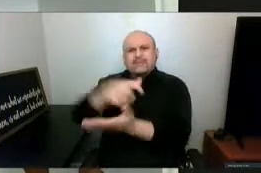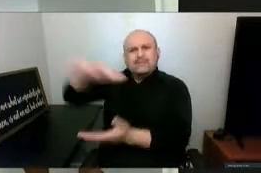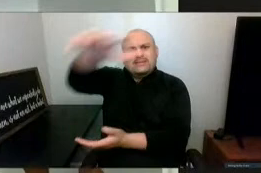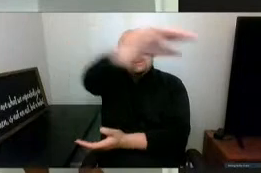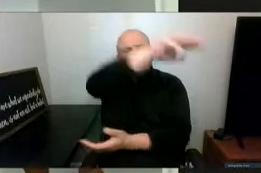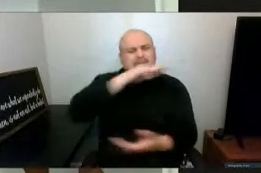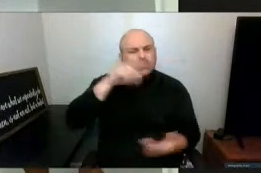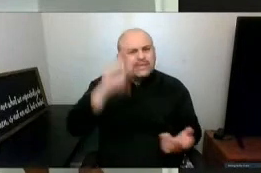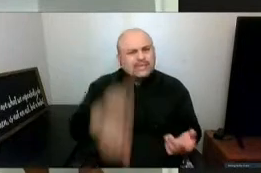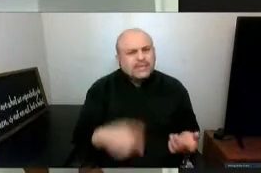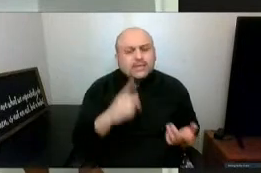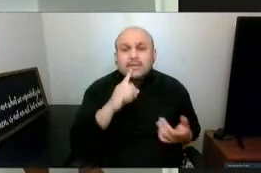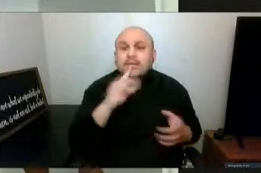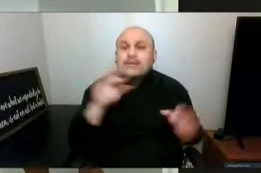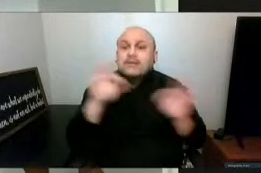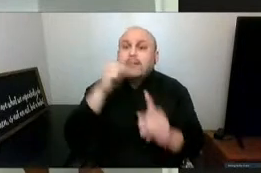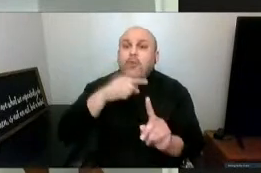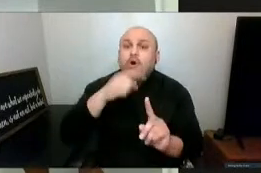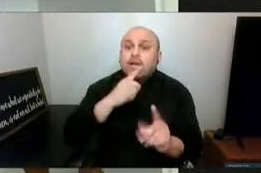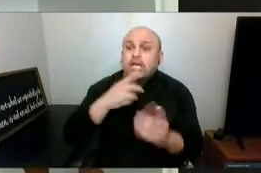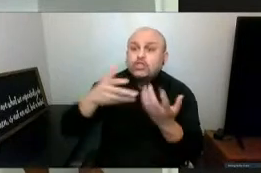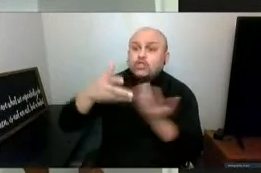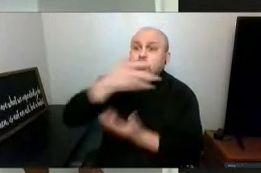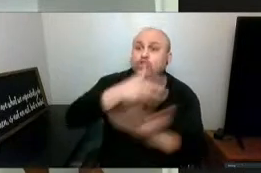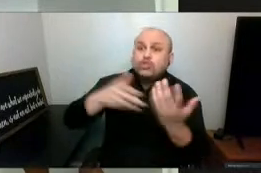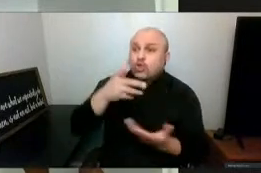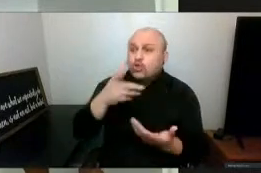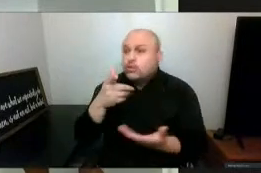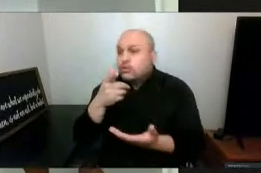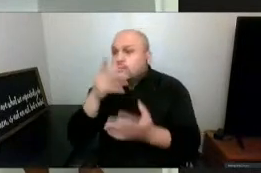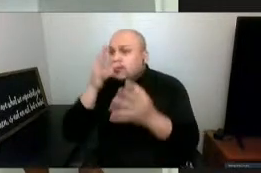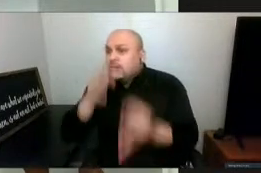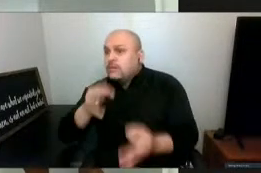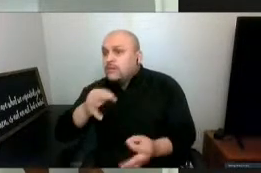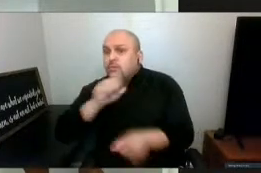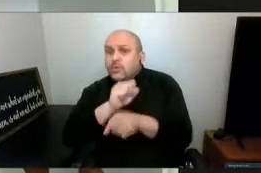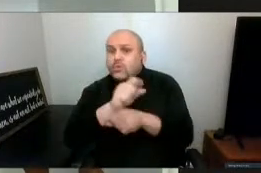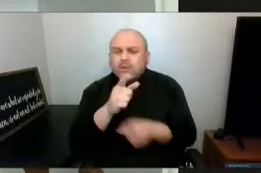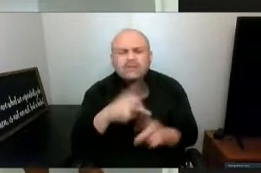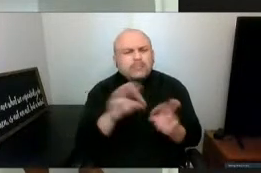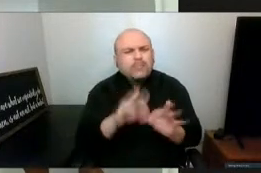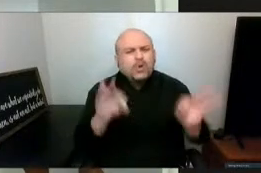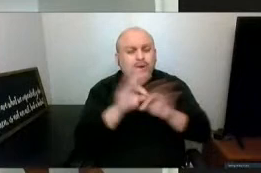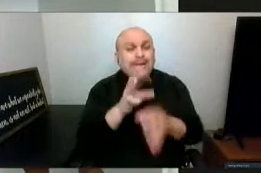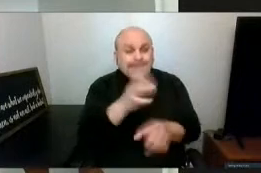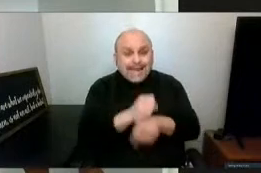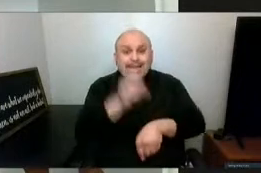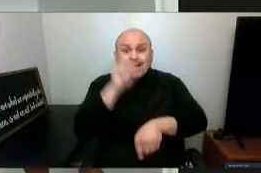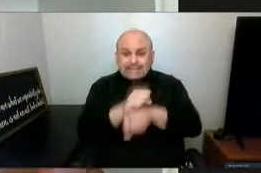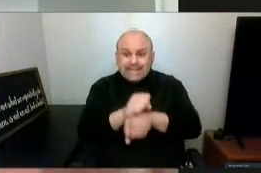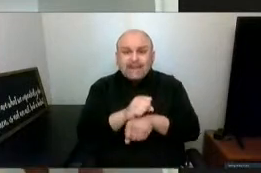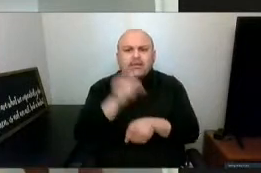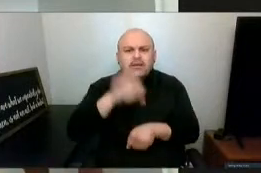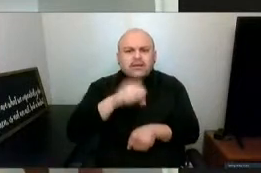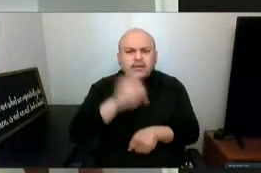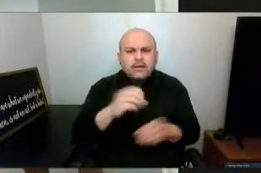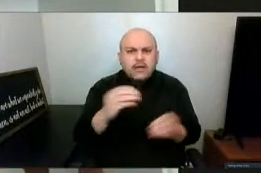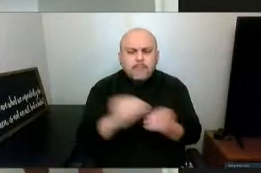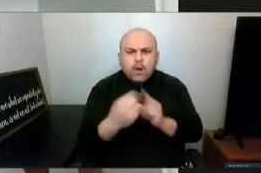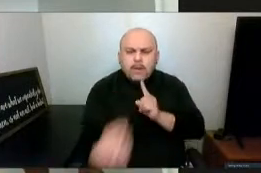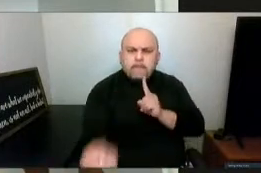point about social determinants is really important. Getting a job can be much more impactful than a